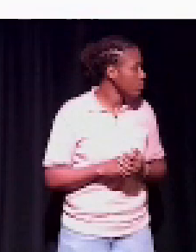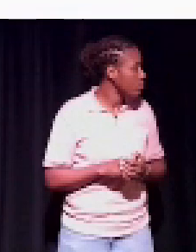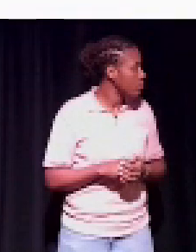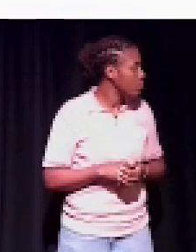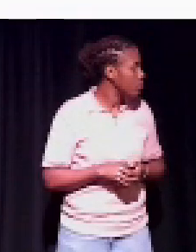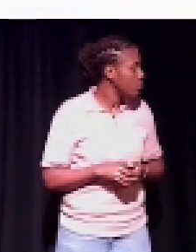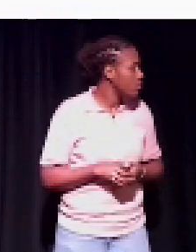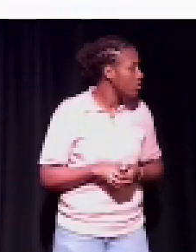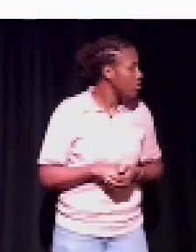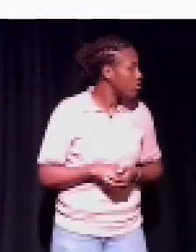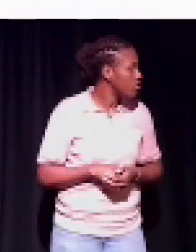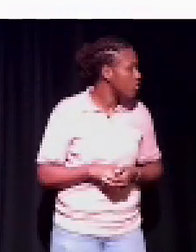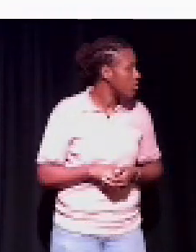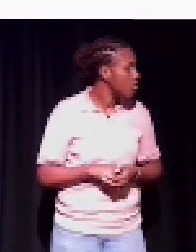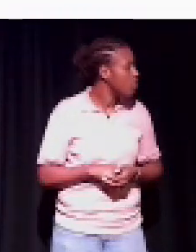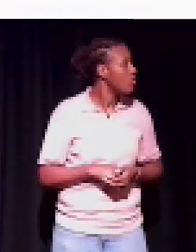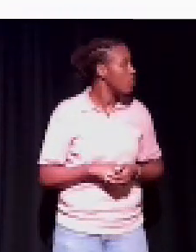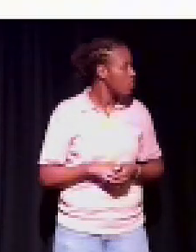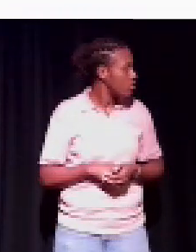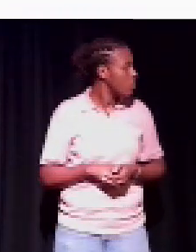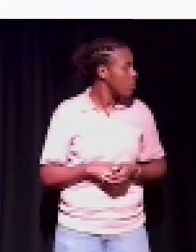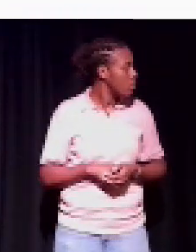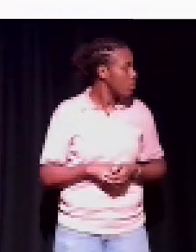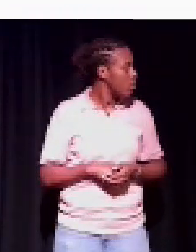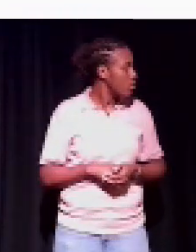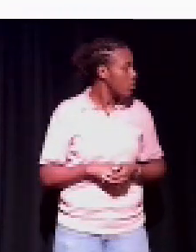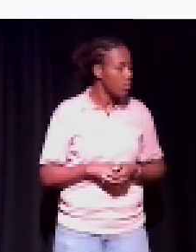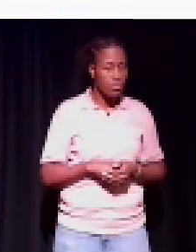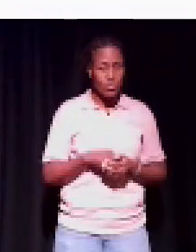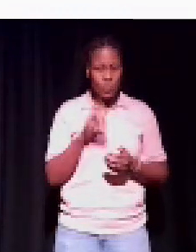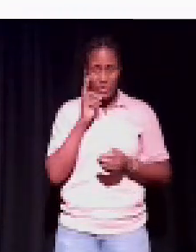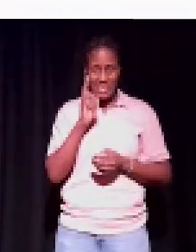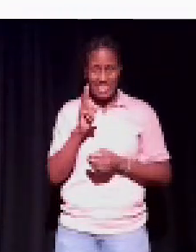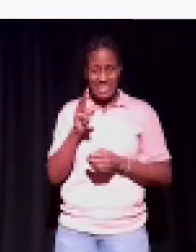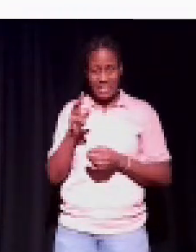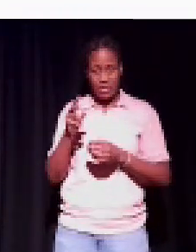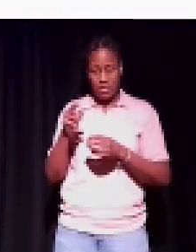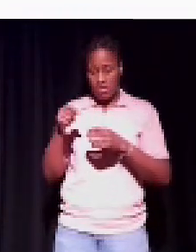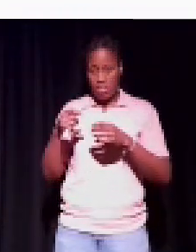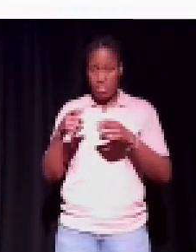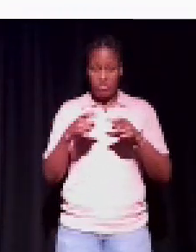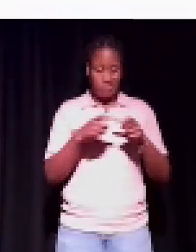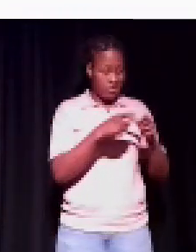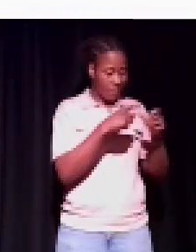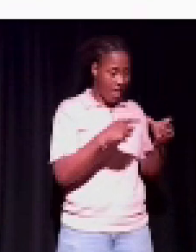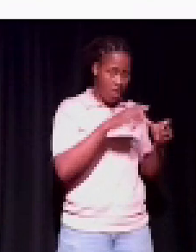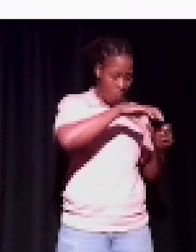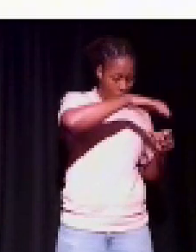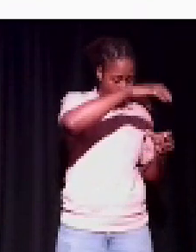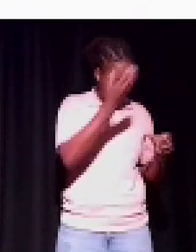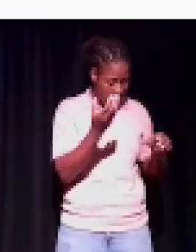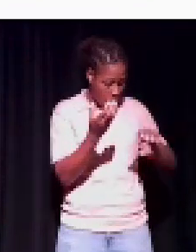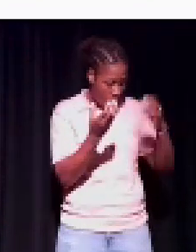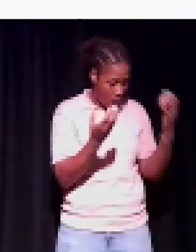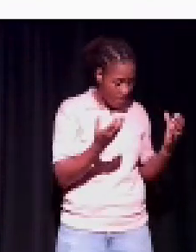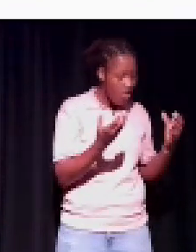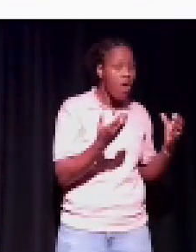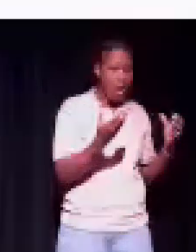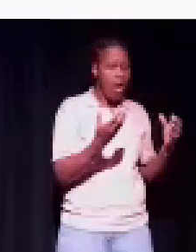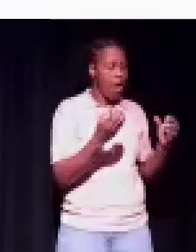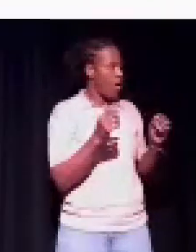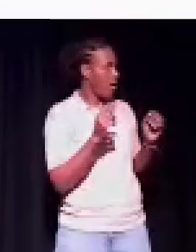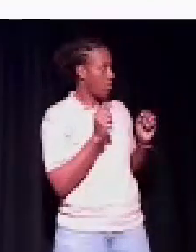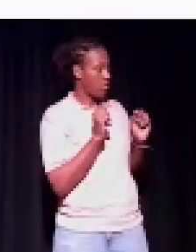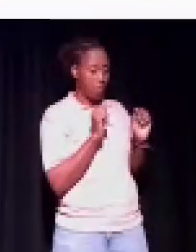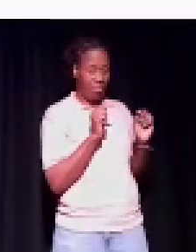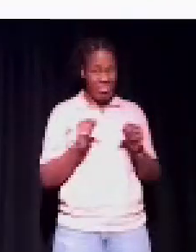it. So that's the insides of the device when it's fully assembled. Just